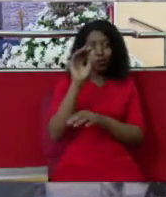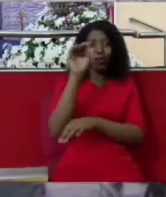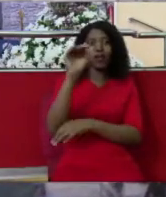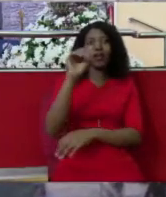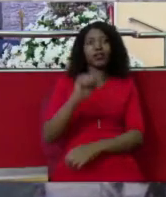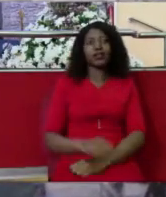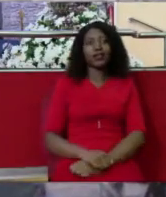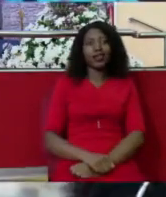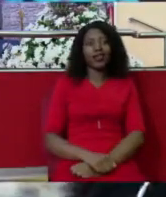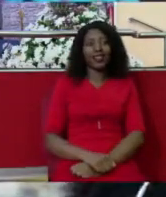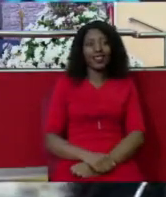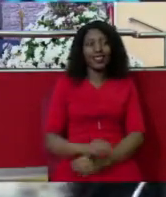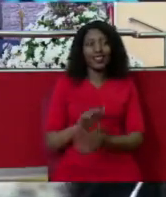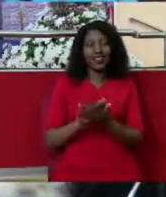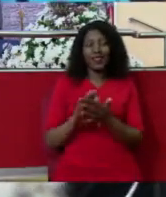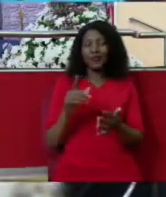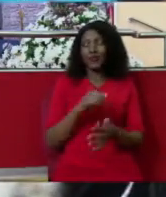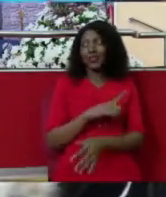Bwana Yesu asifiwe.